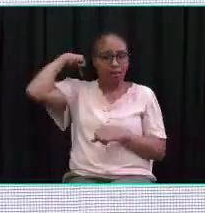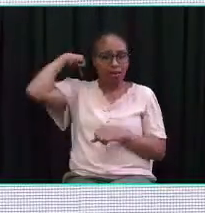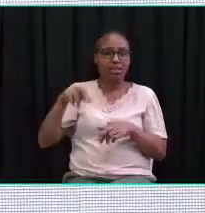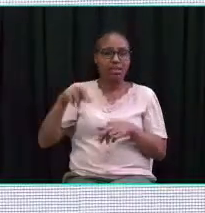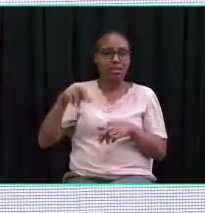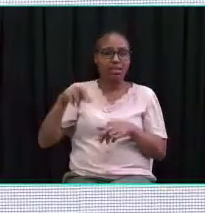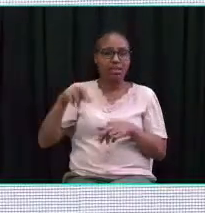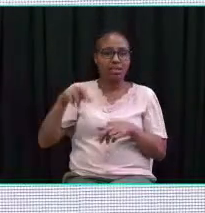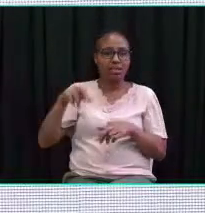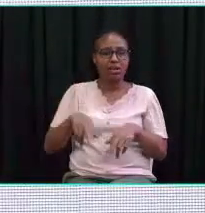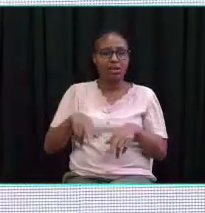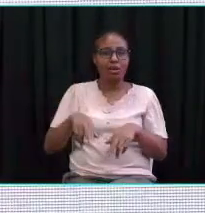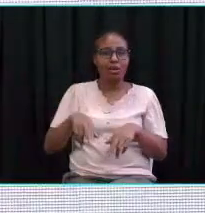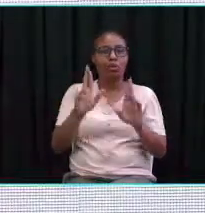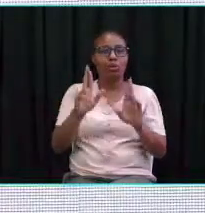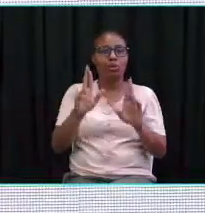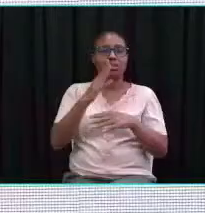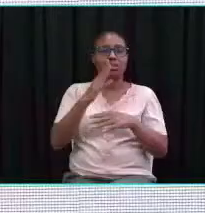infrastructure.